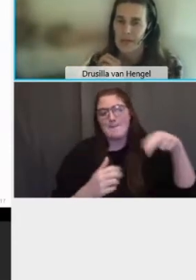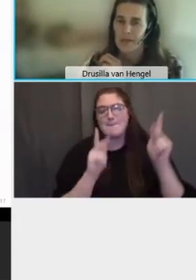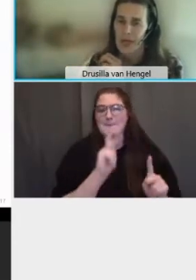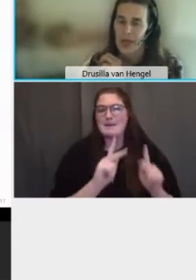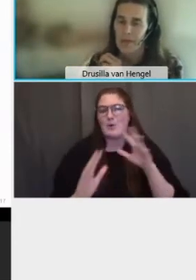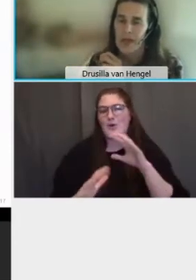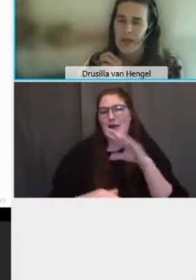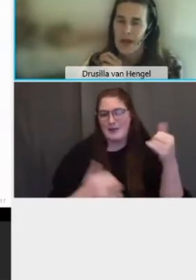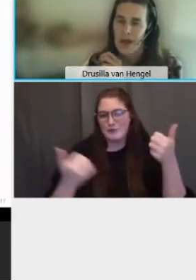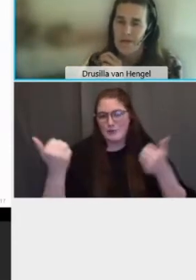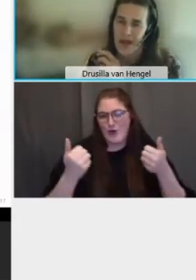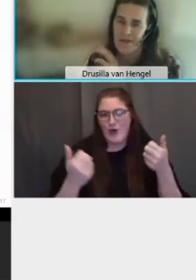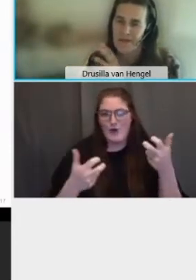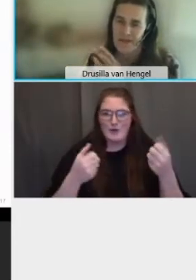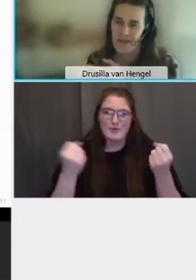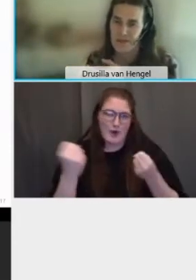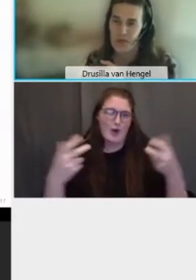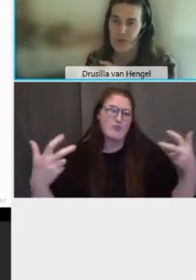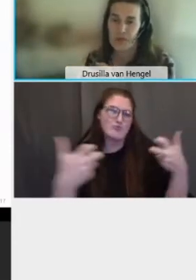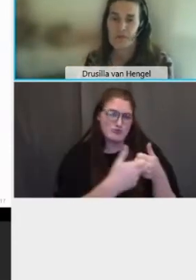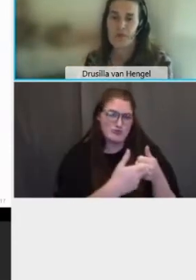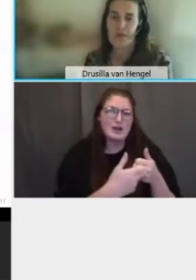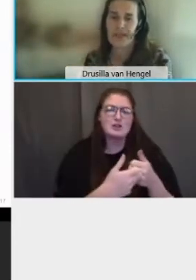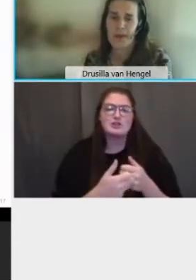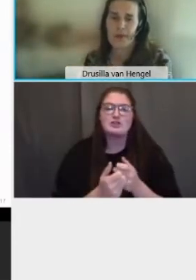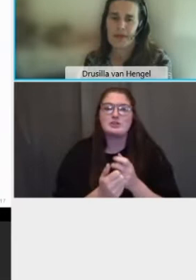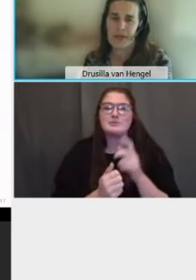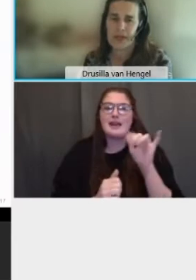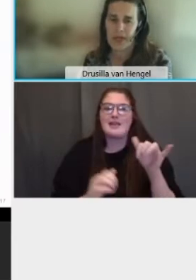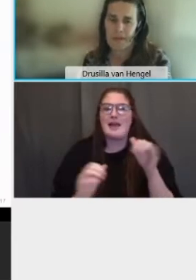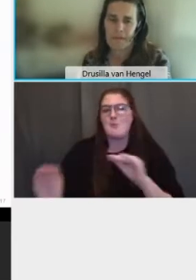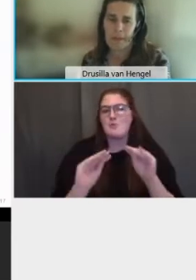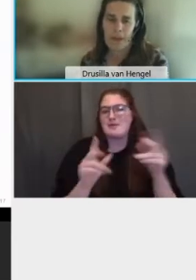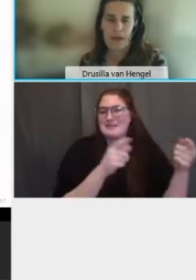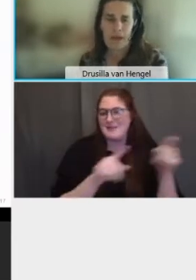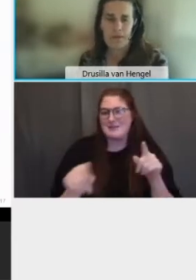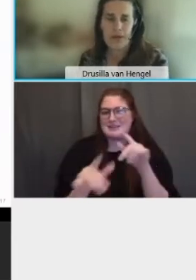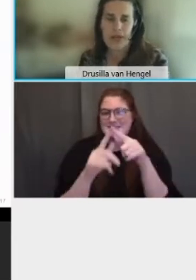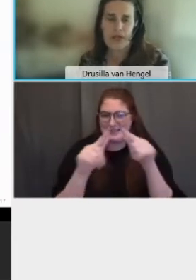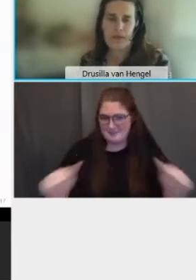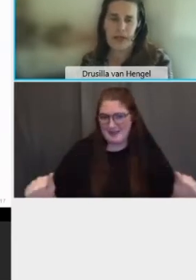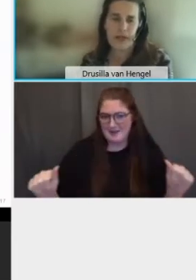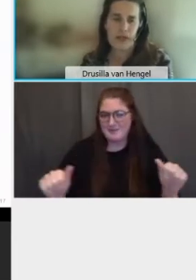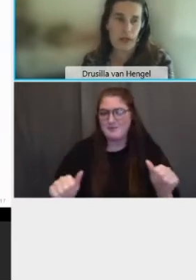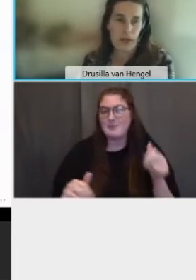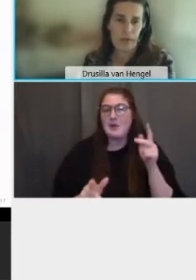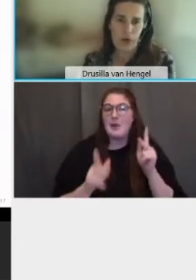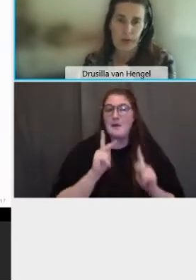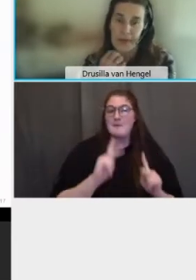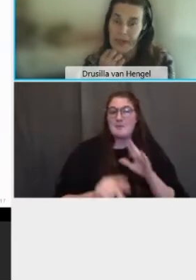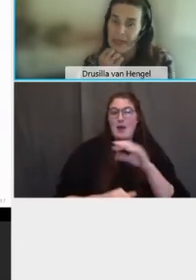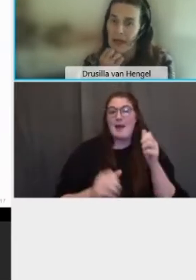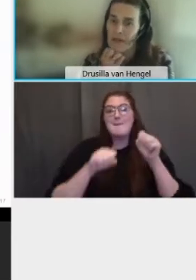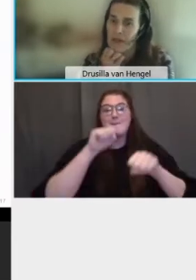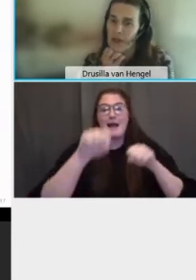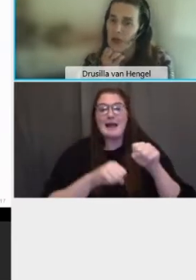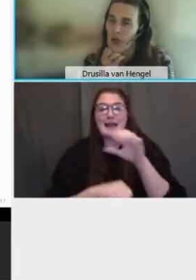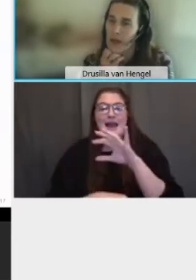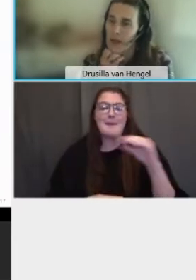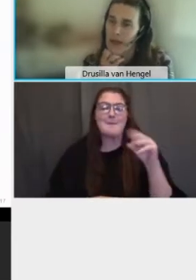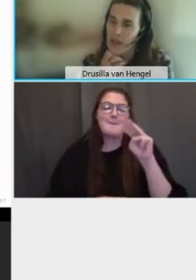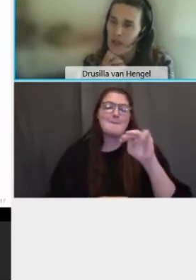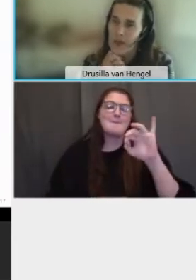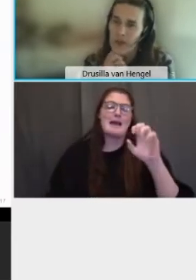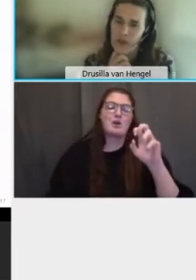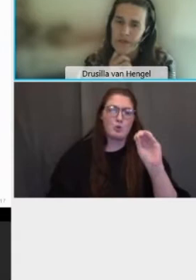street at the same time have movements that happen at the same time. Pedestrian and bicycle and micromobility conflicts are